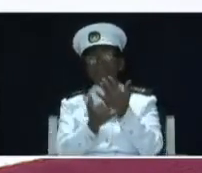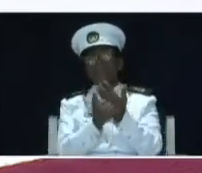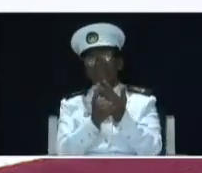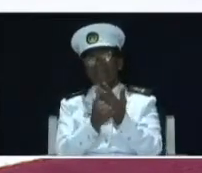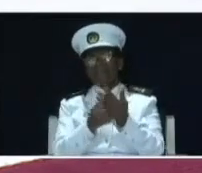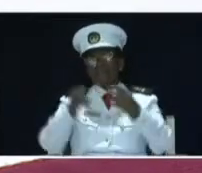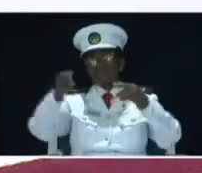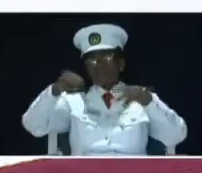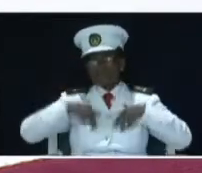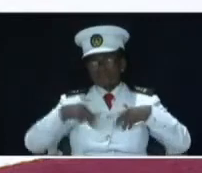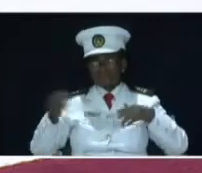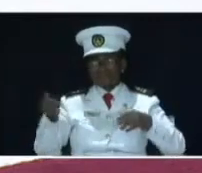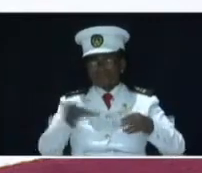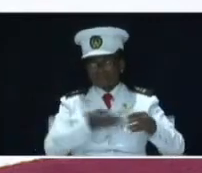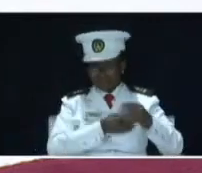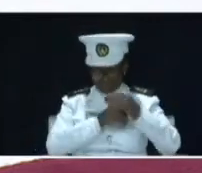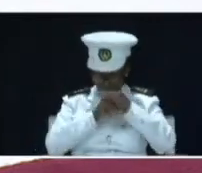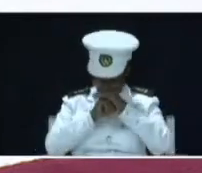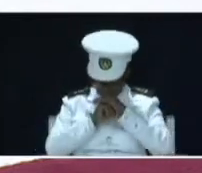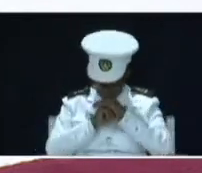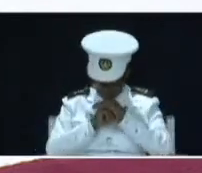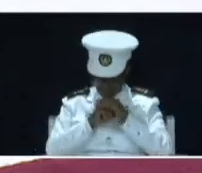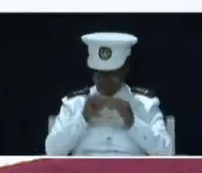Accept our worship in Jesus' name.